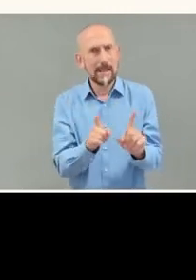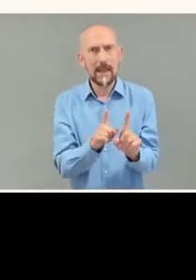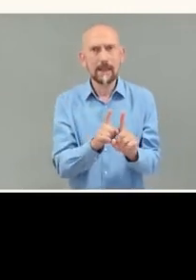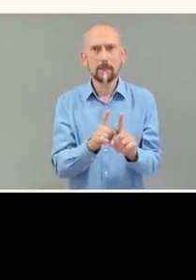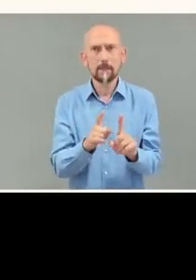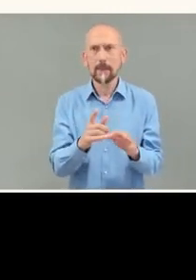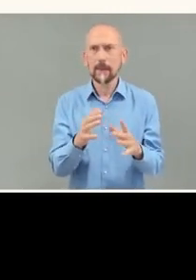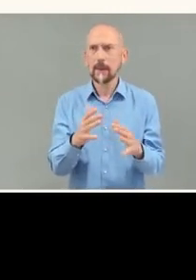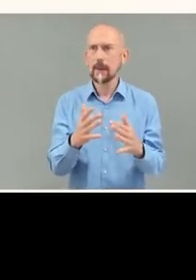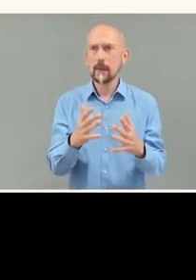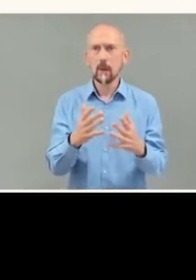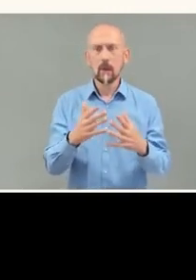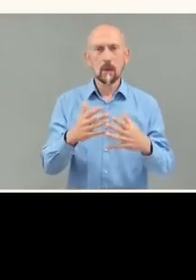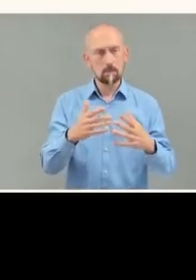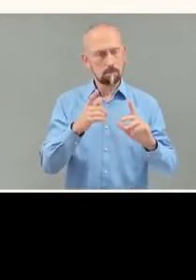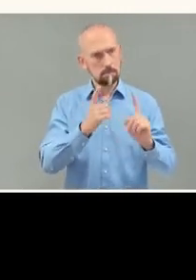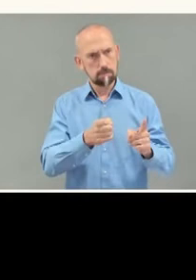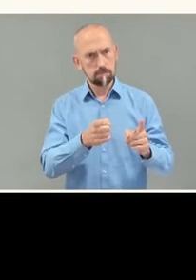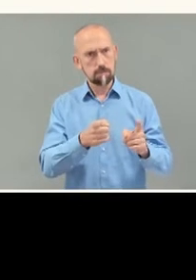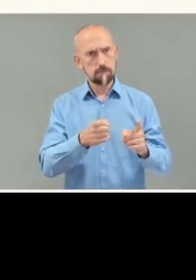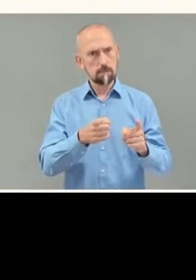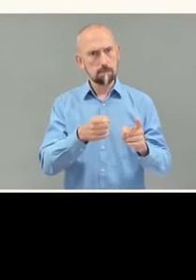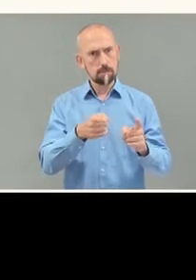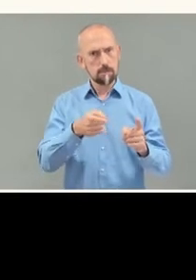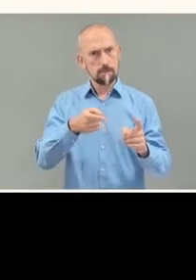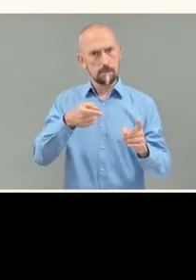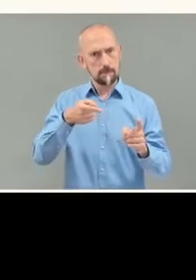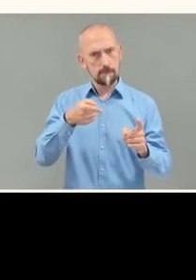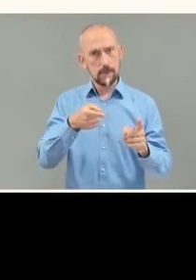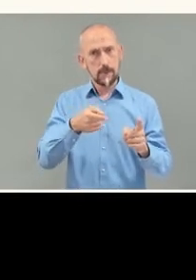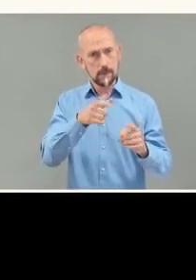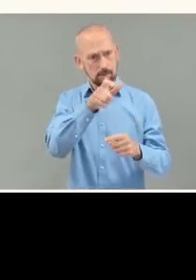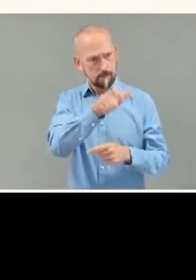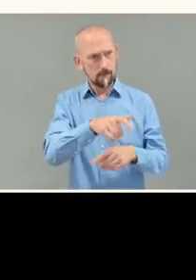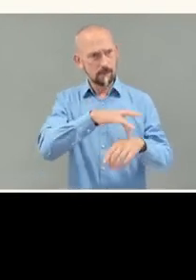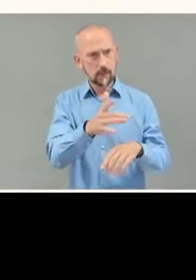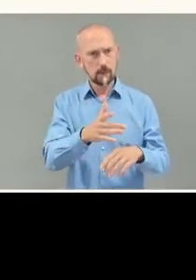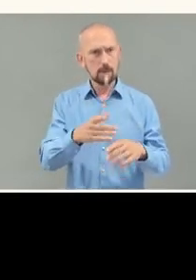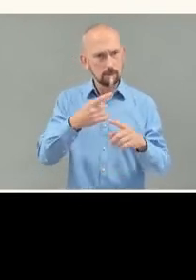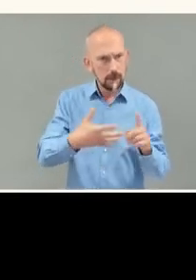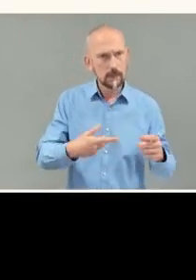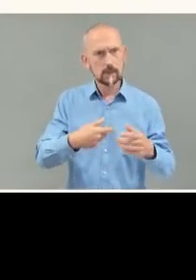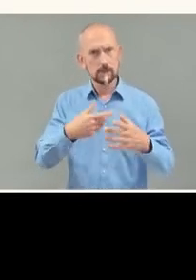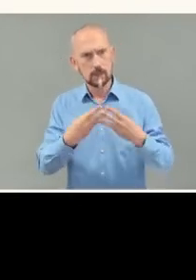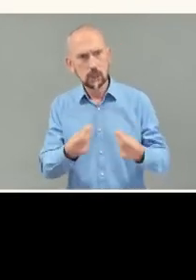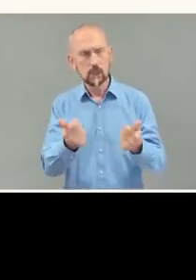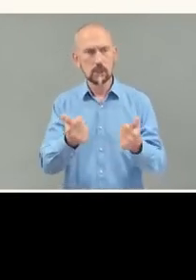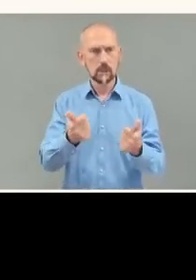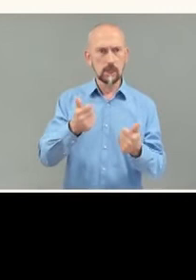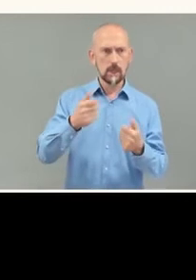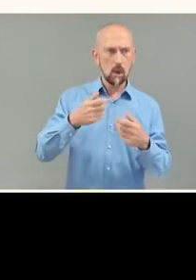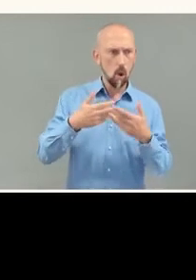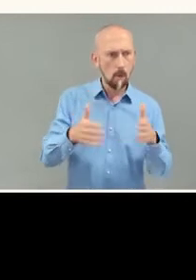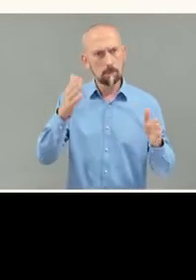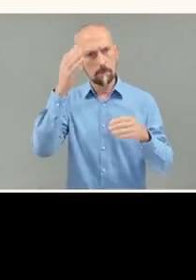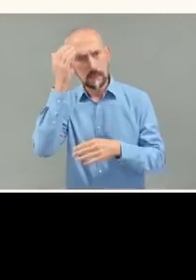effective, well prepared, open-minded, compassionate, challenging, humbling and understanding. Obviously